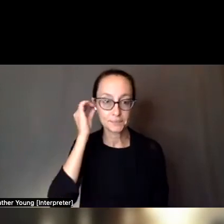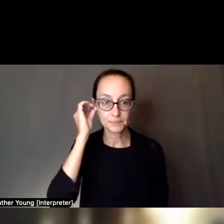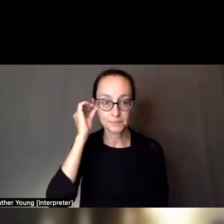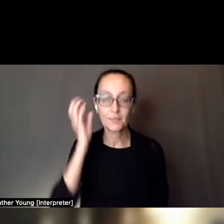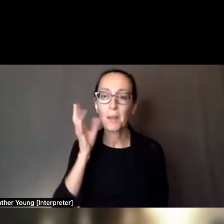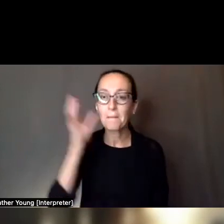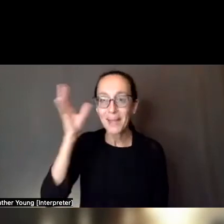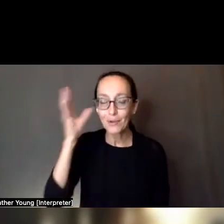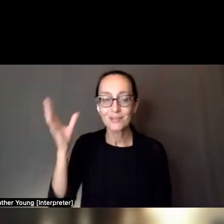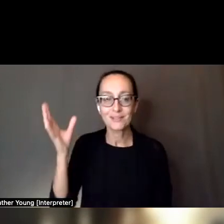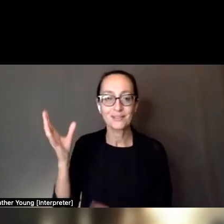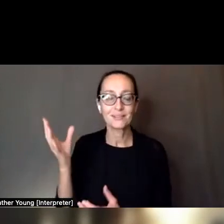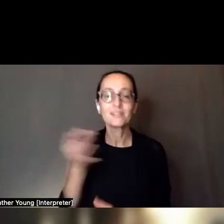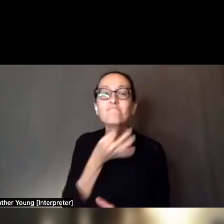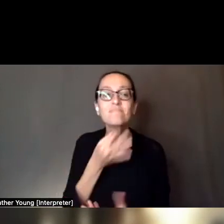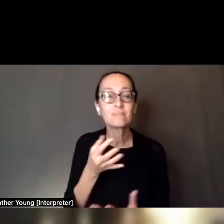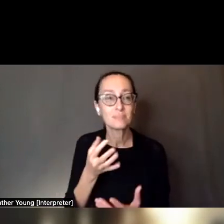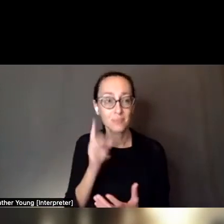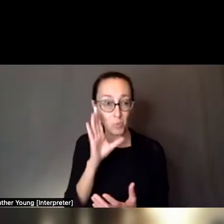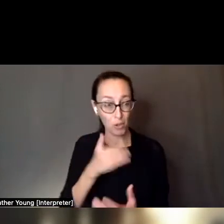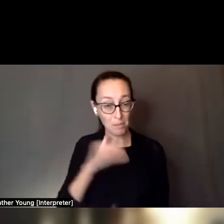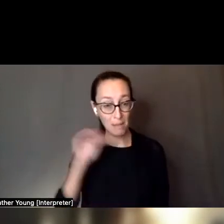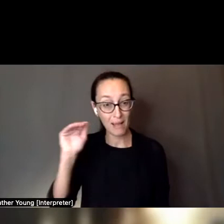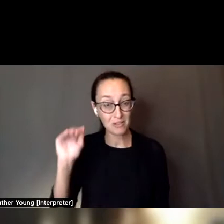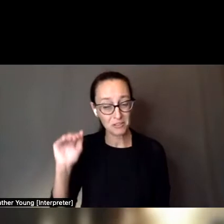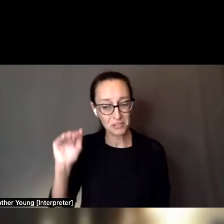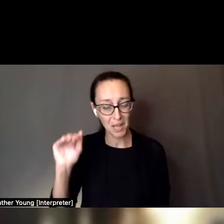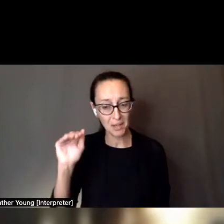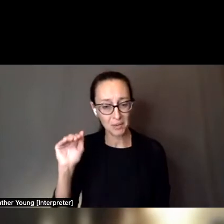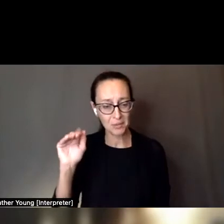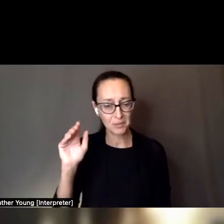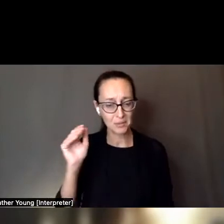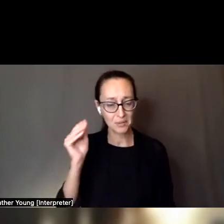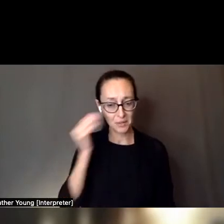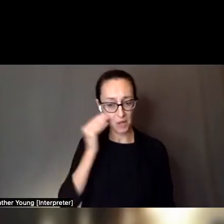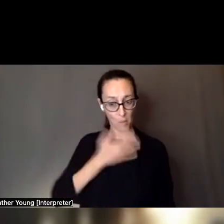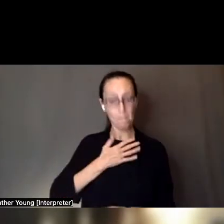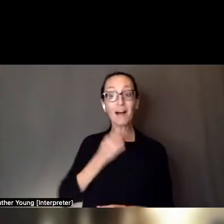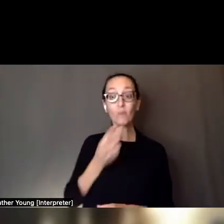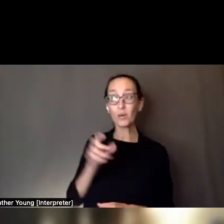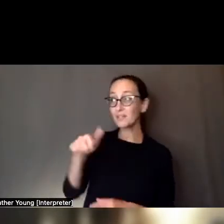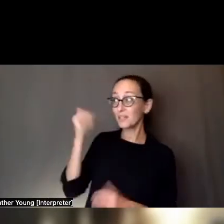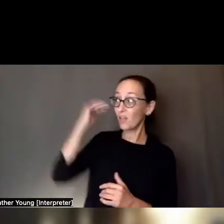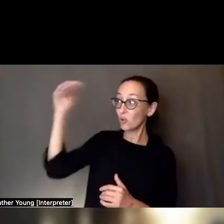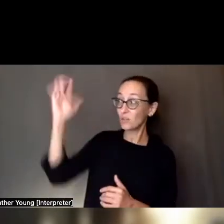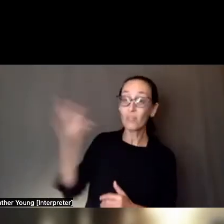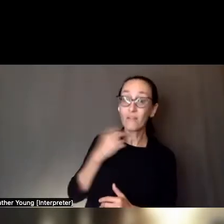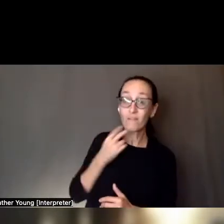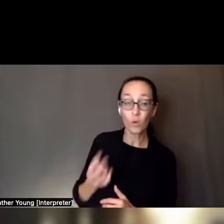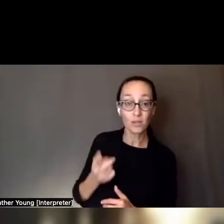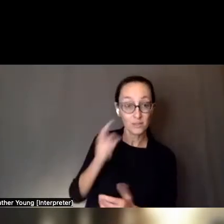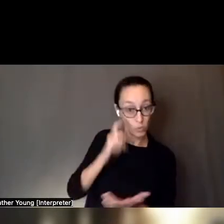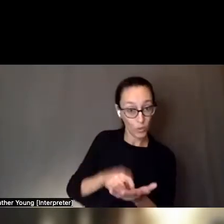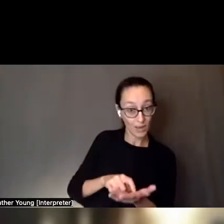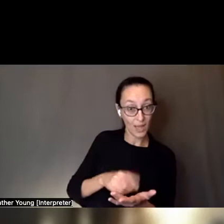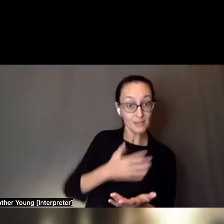know if their child will be able to distinguish their voice from that of another adult, and will she